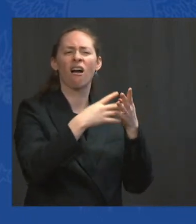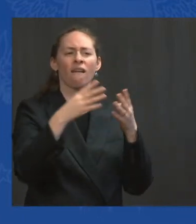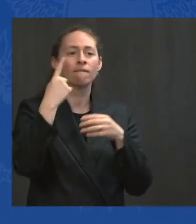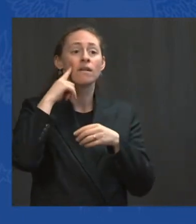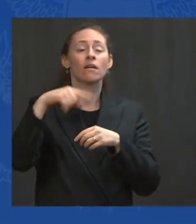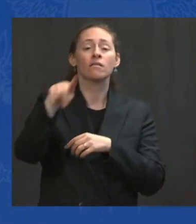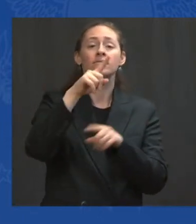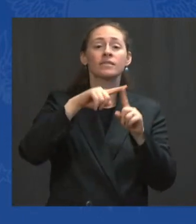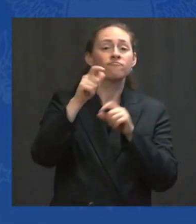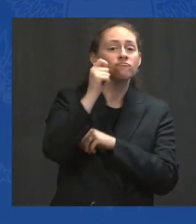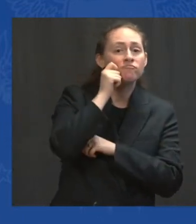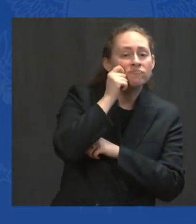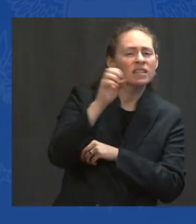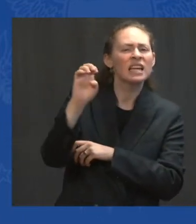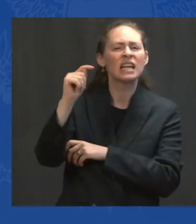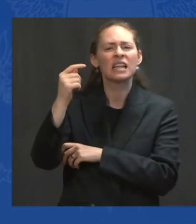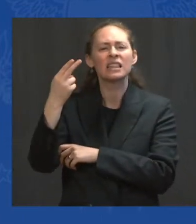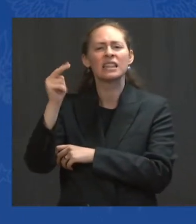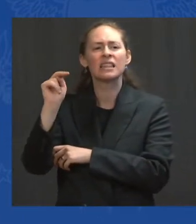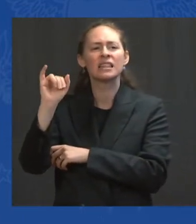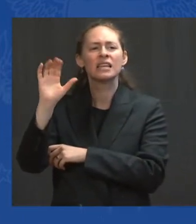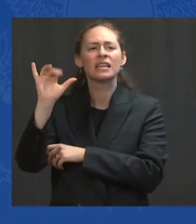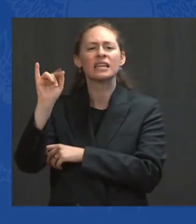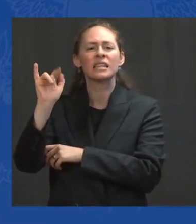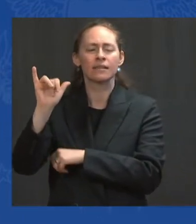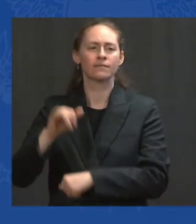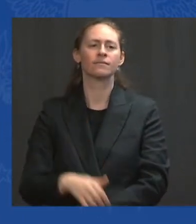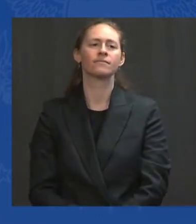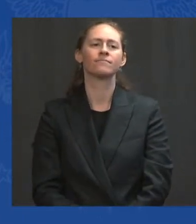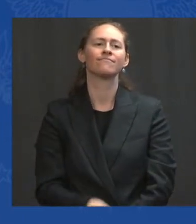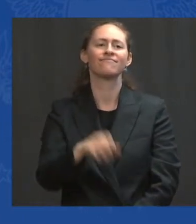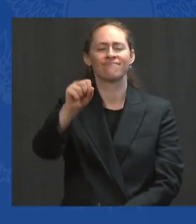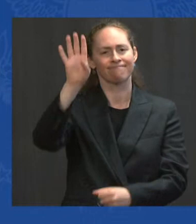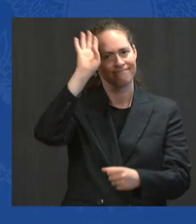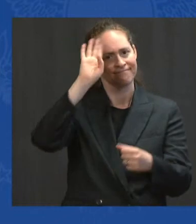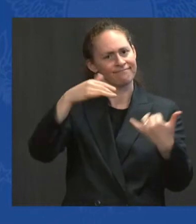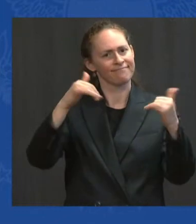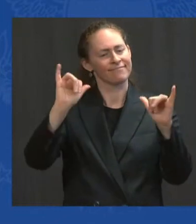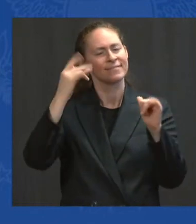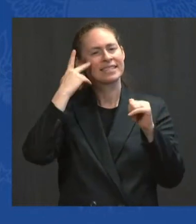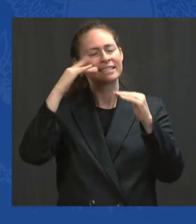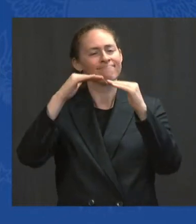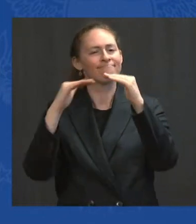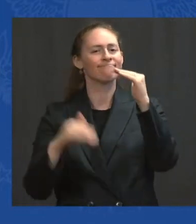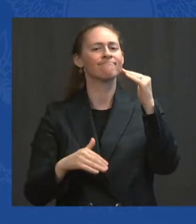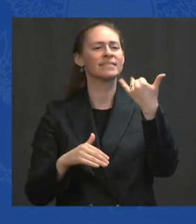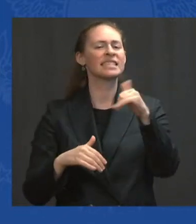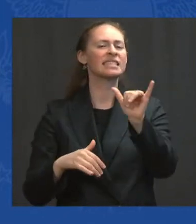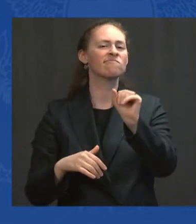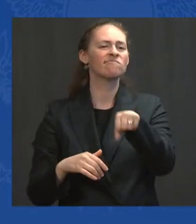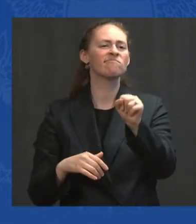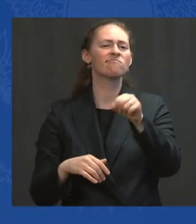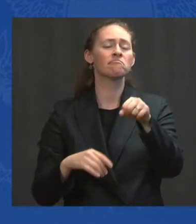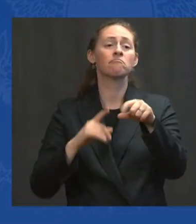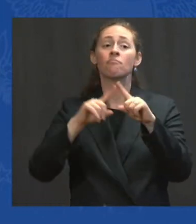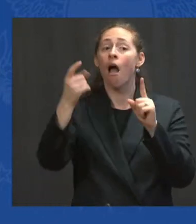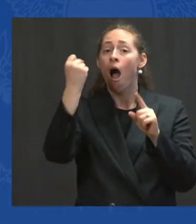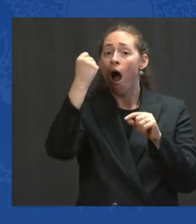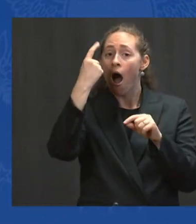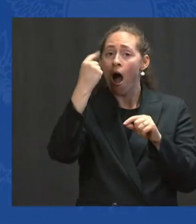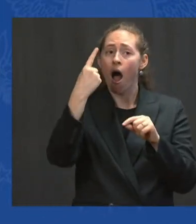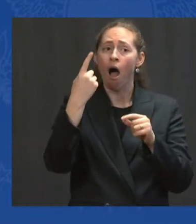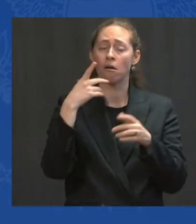course, we have to acknowledge there are still notable data gaps and some caveats remain, but still the data indicate the majority